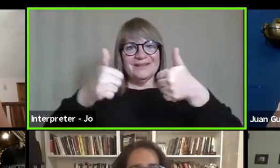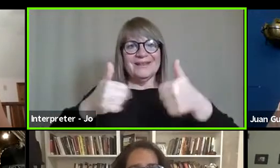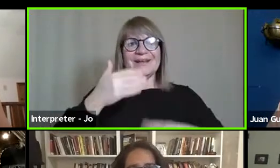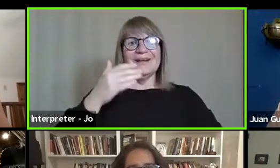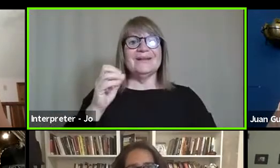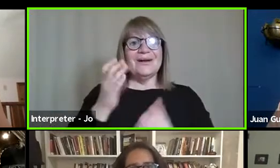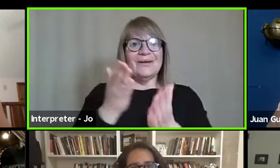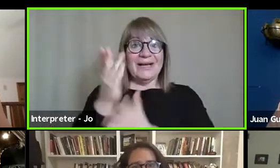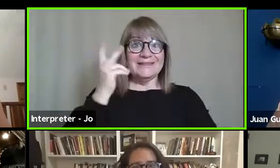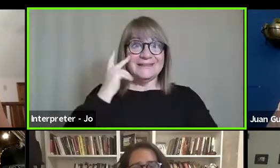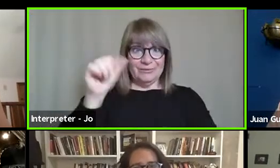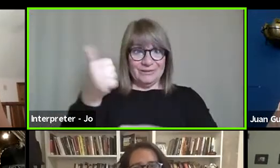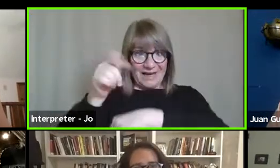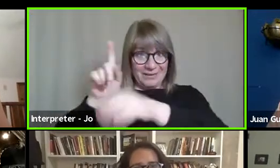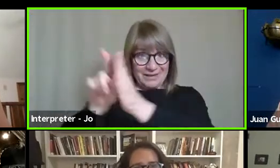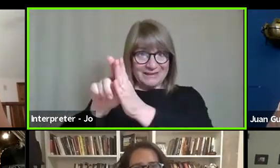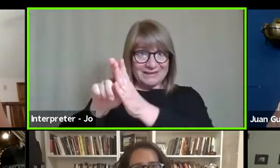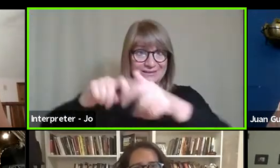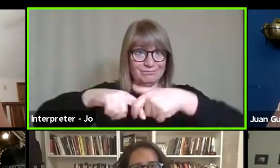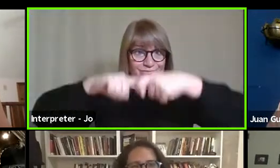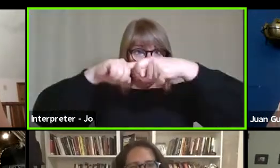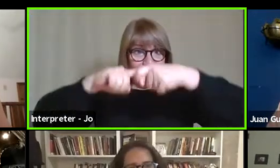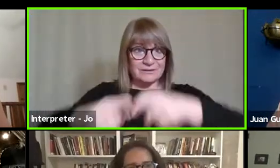all right see you all in 10.